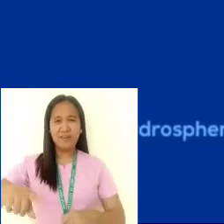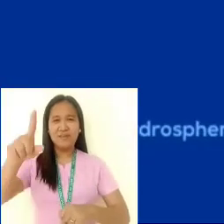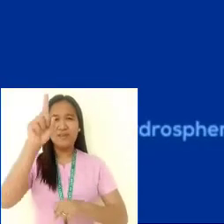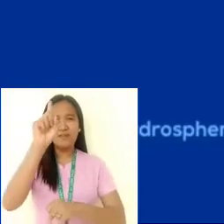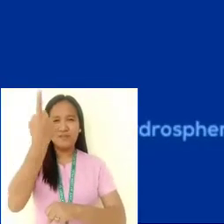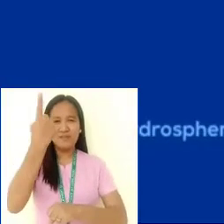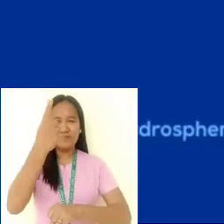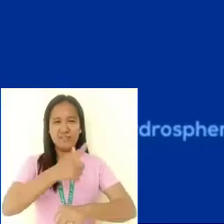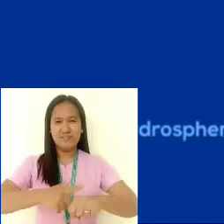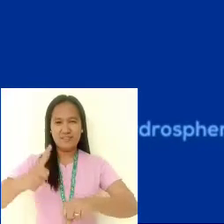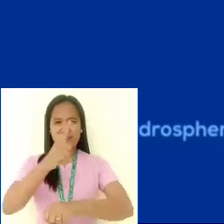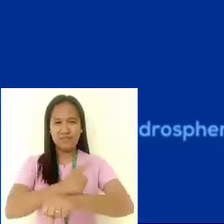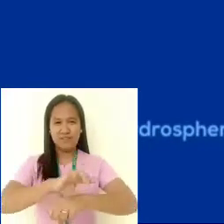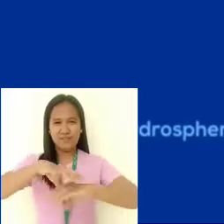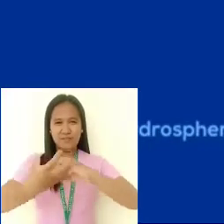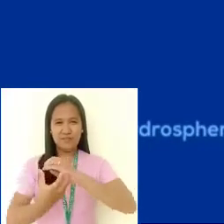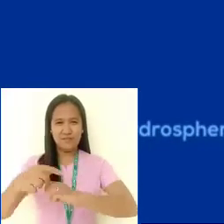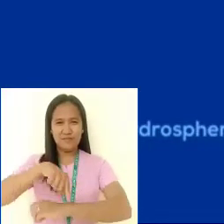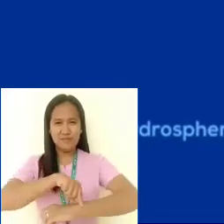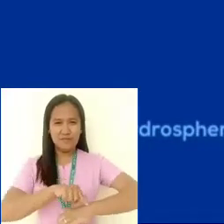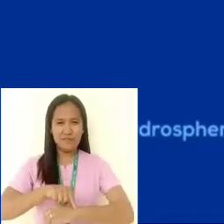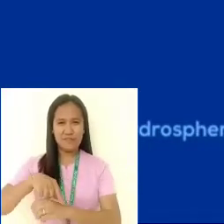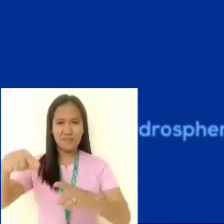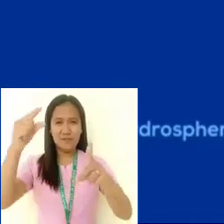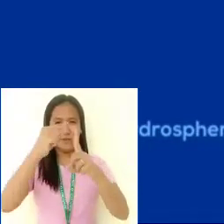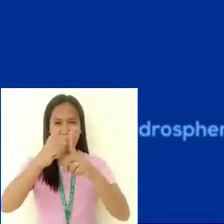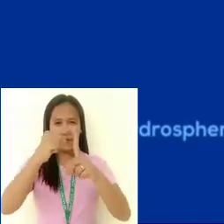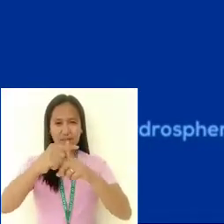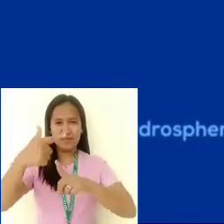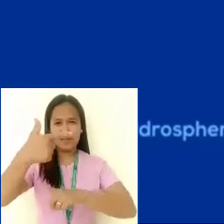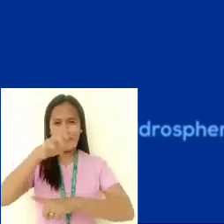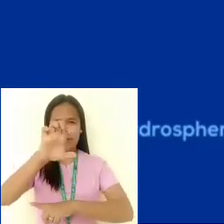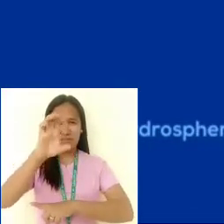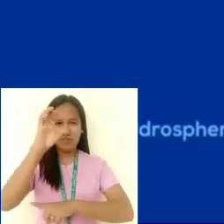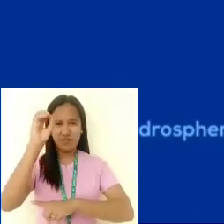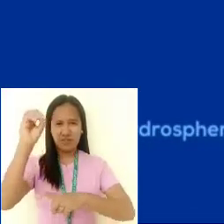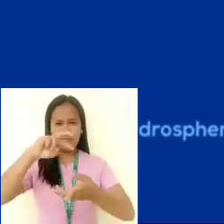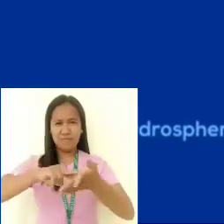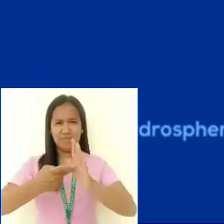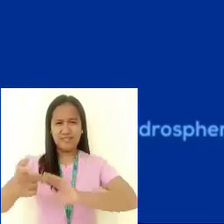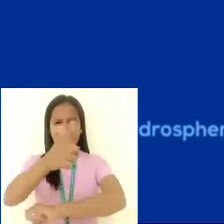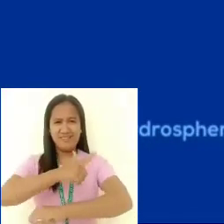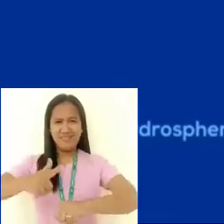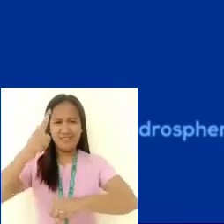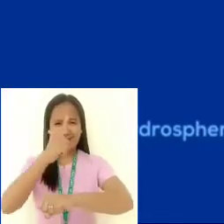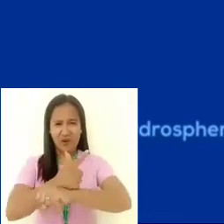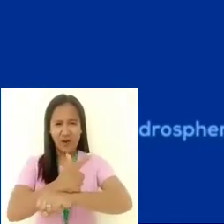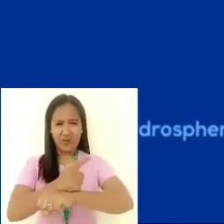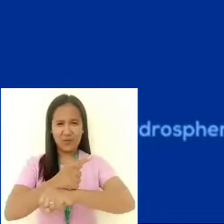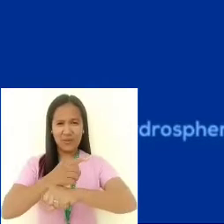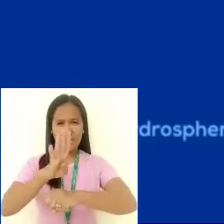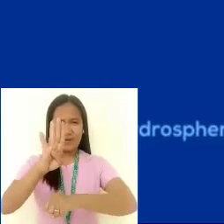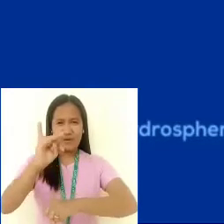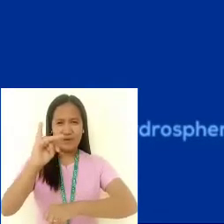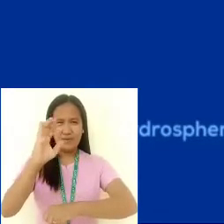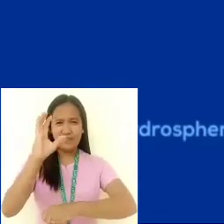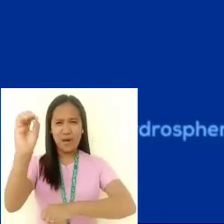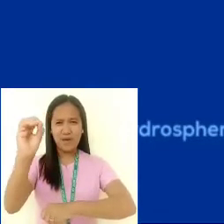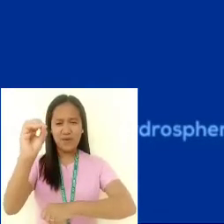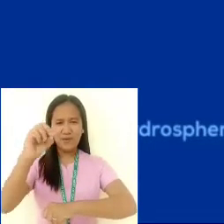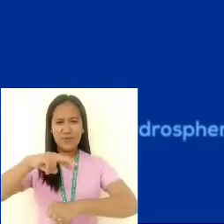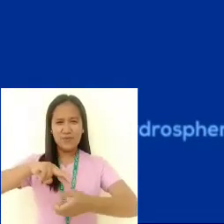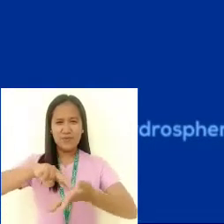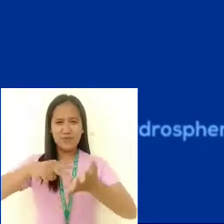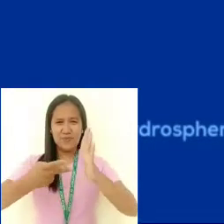Diosphere, from the Latin word dio means ground. Biosphere, from